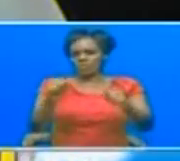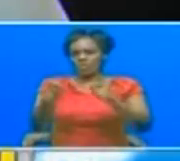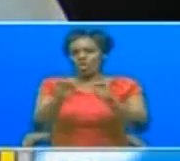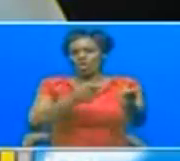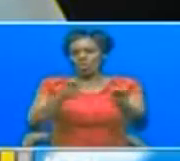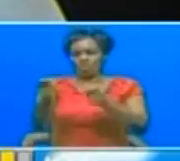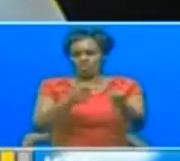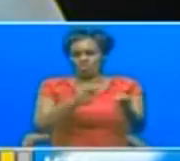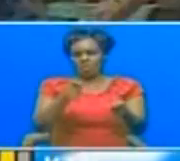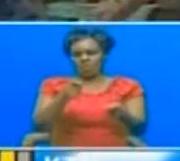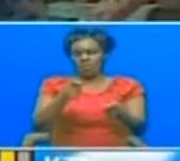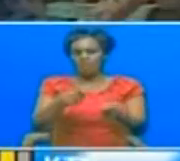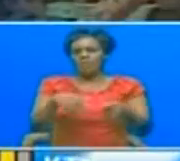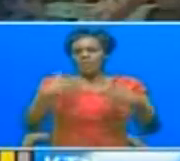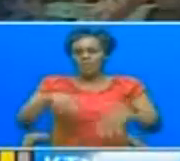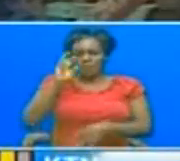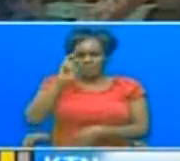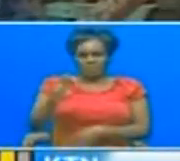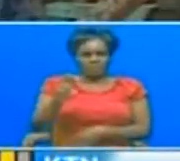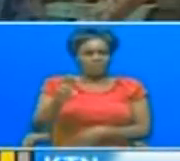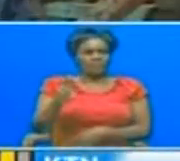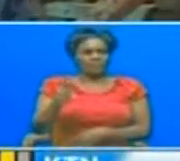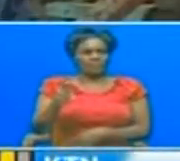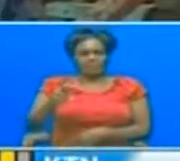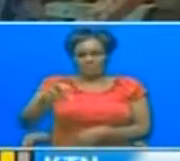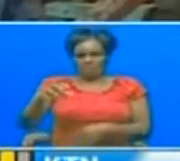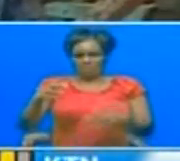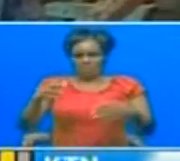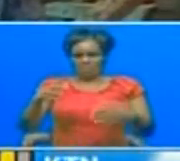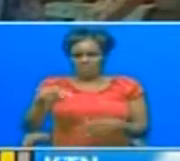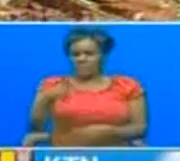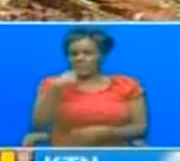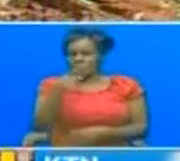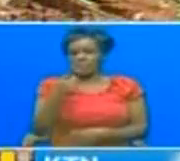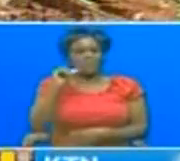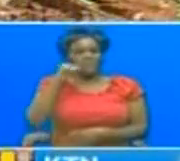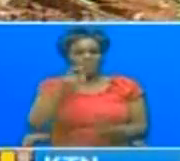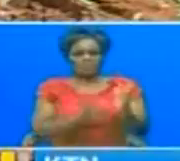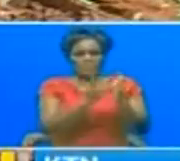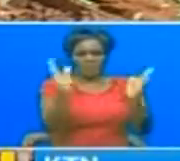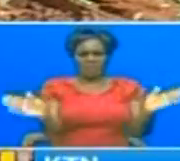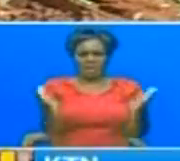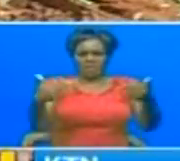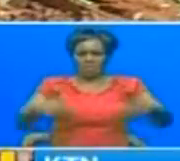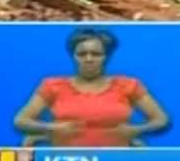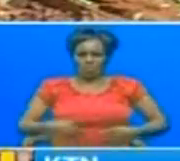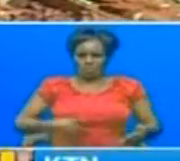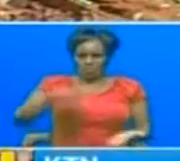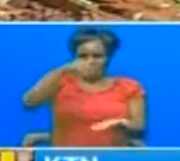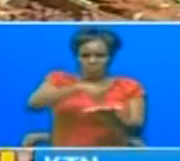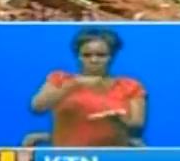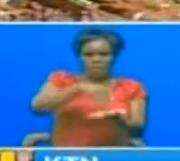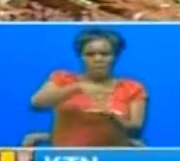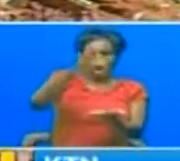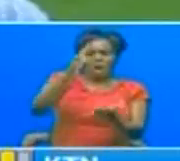control the spectators. Samuel Gikundo, a resident of the county, hopes the new development will encourage youths to get involved more